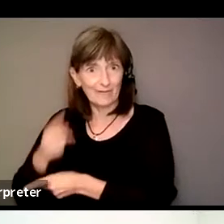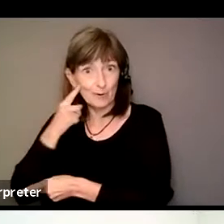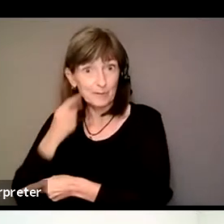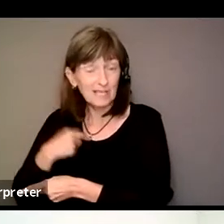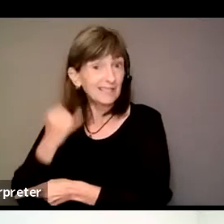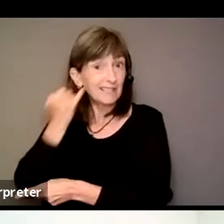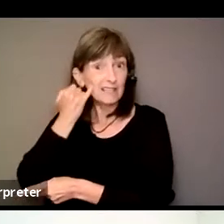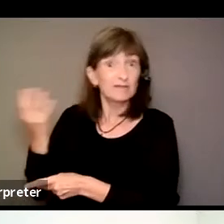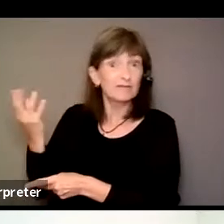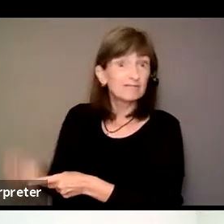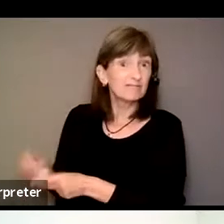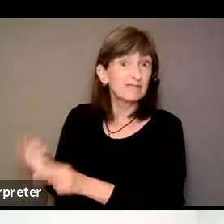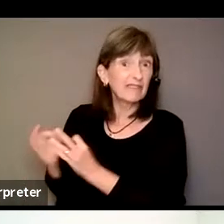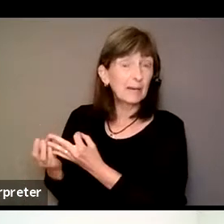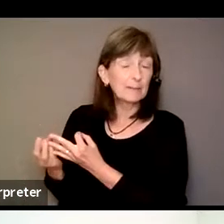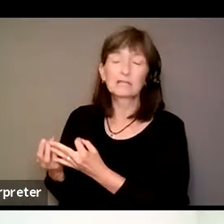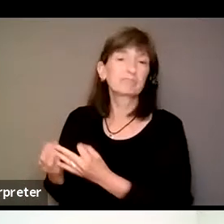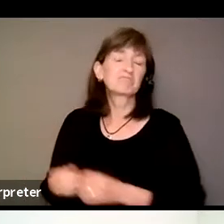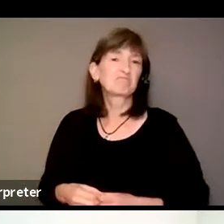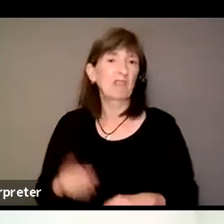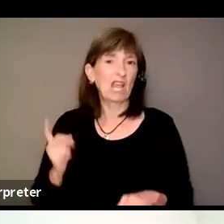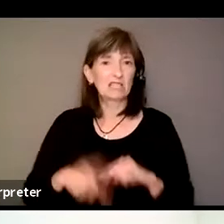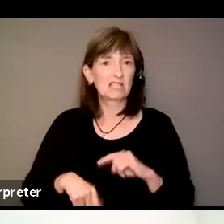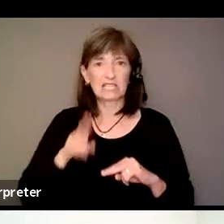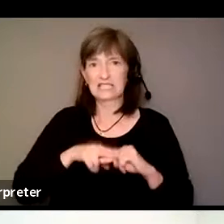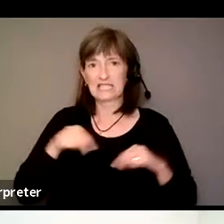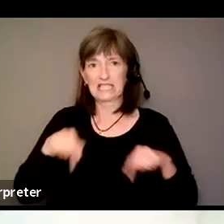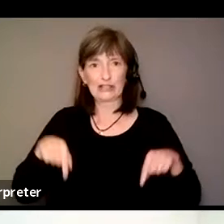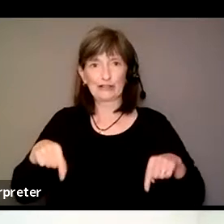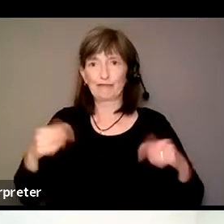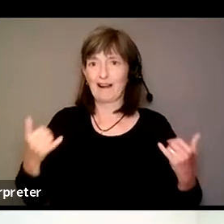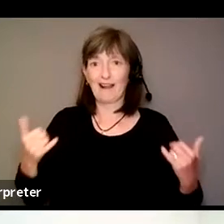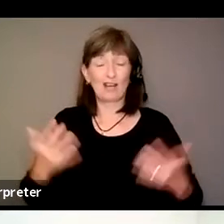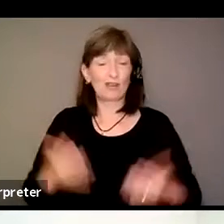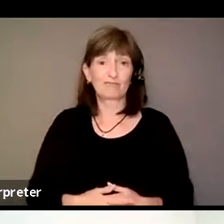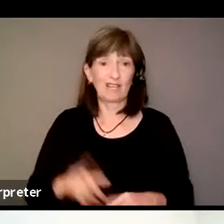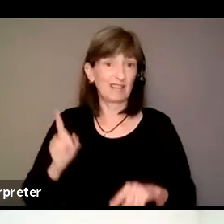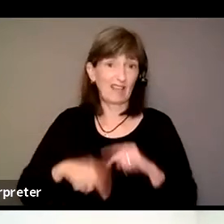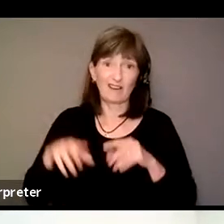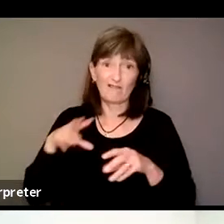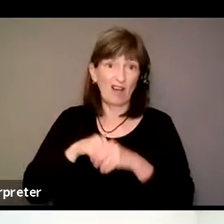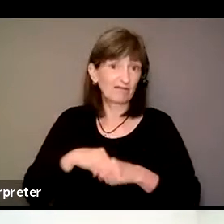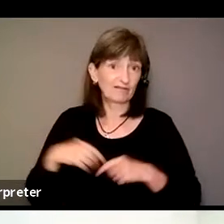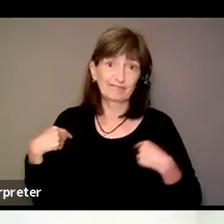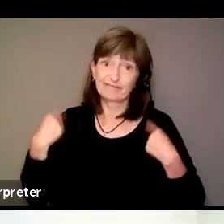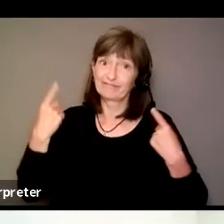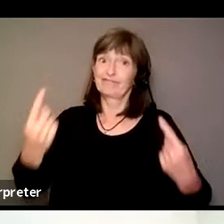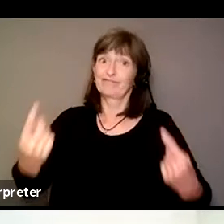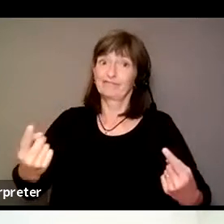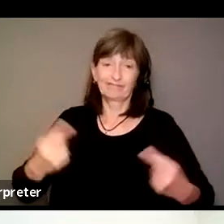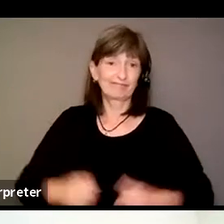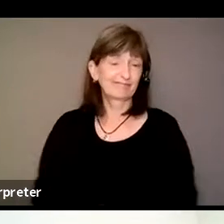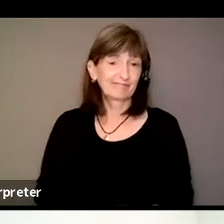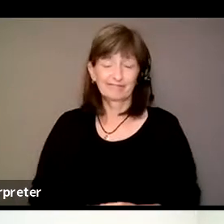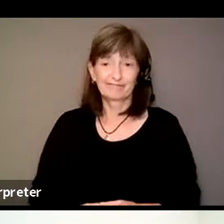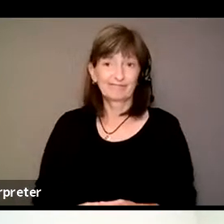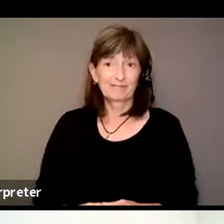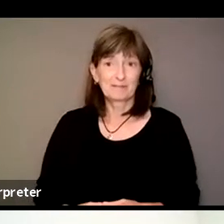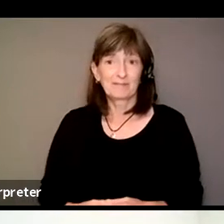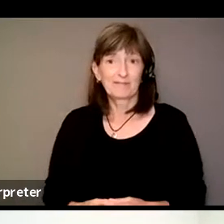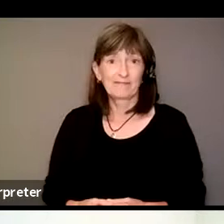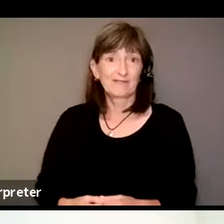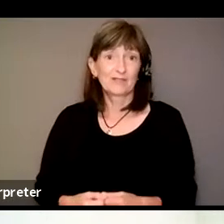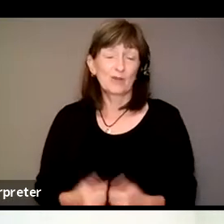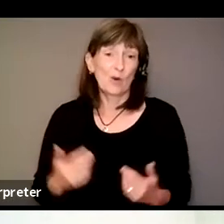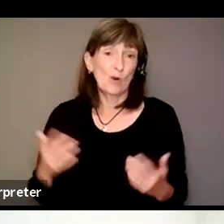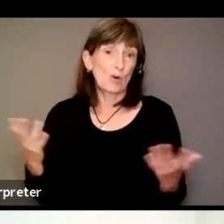that, I, you know, probably wouldn't be sitting here on this panel today having the conversation about, you know, how do we make things more accessible for women and